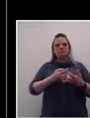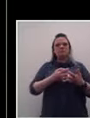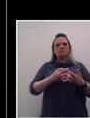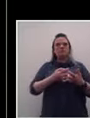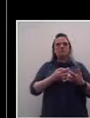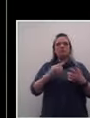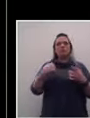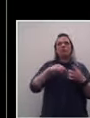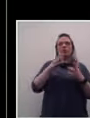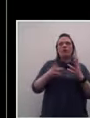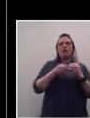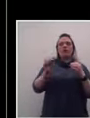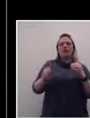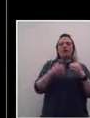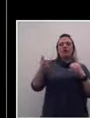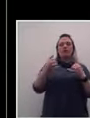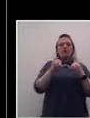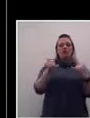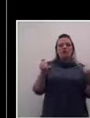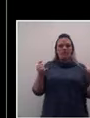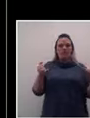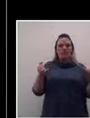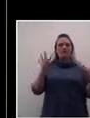we added another line.